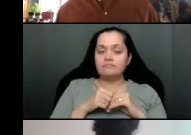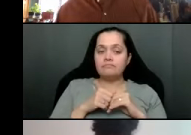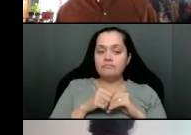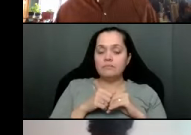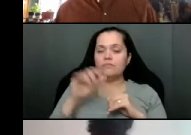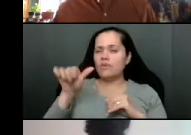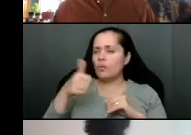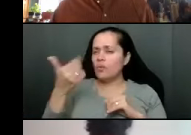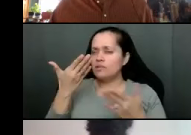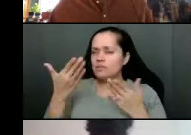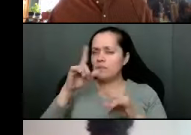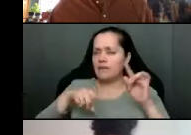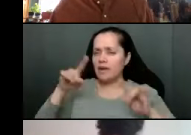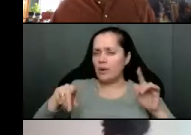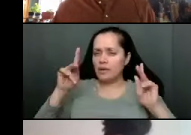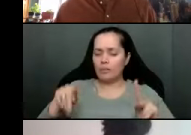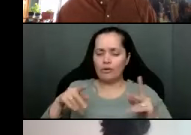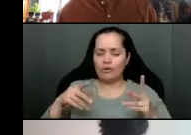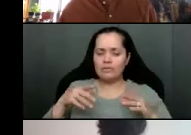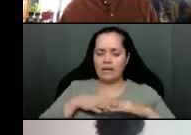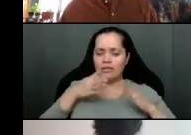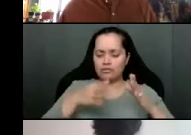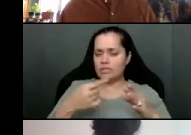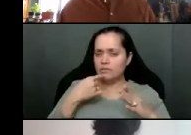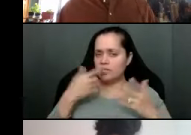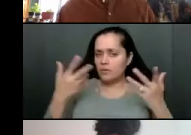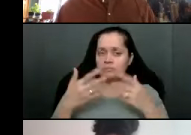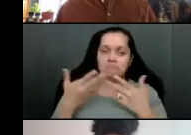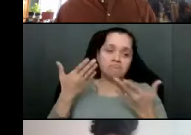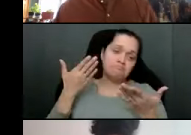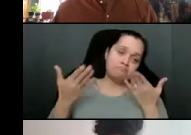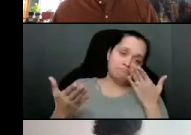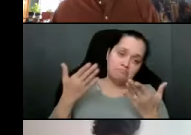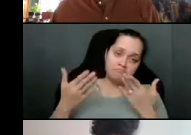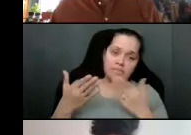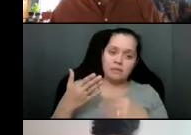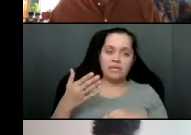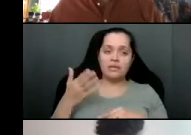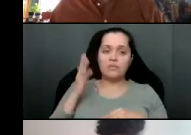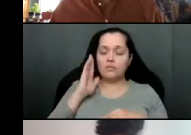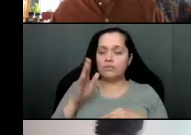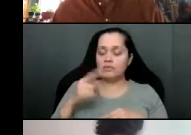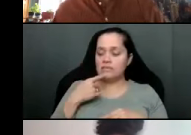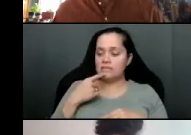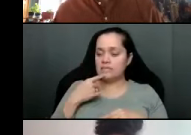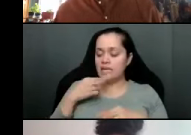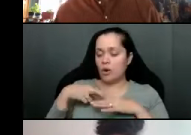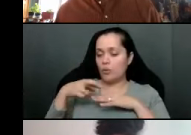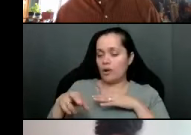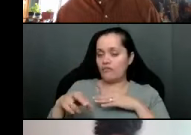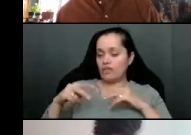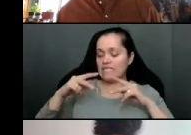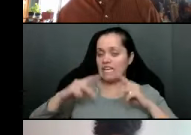What else might that random person on the street say? Well, I think probably someone would reference the